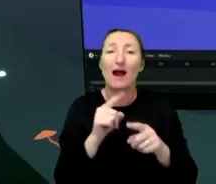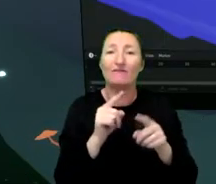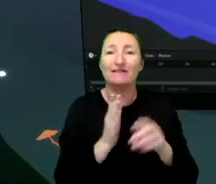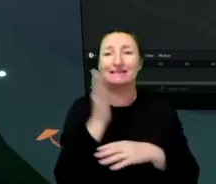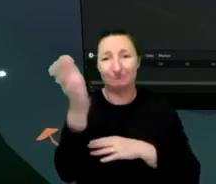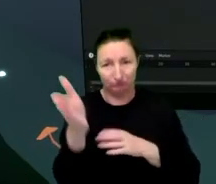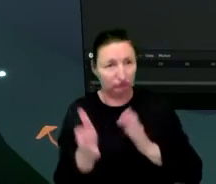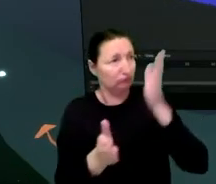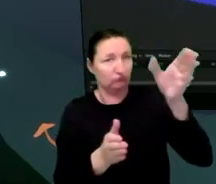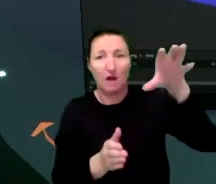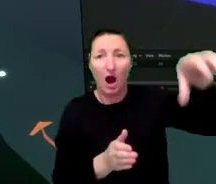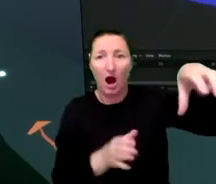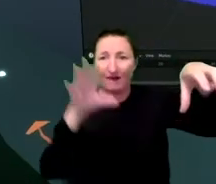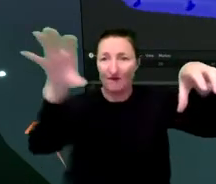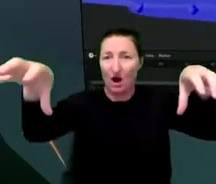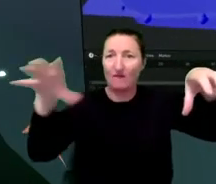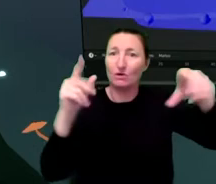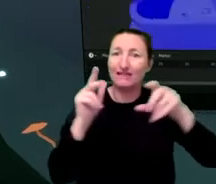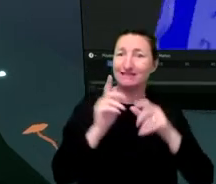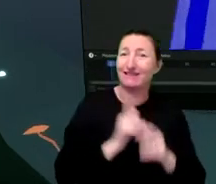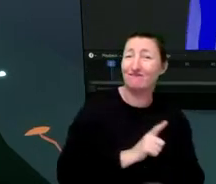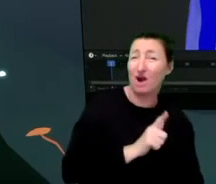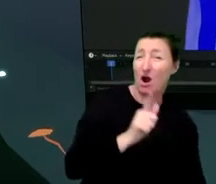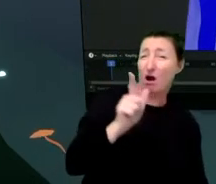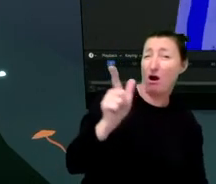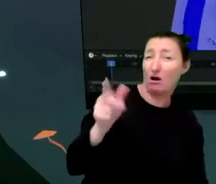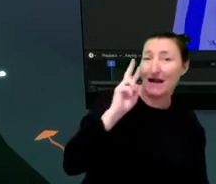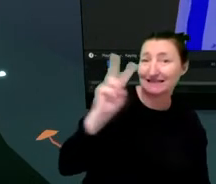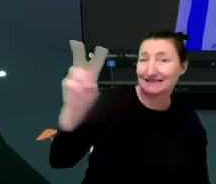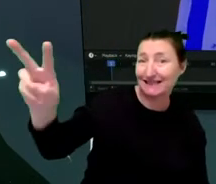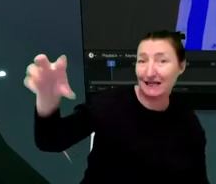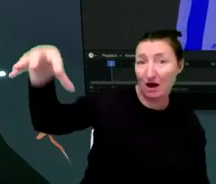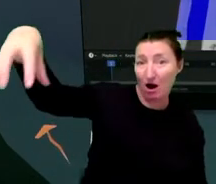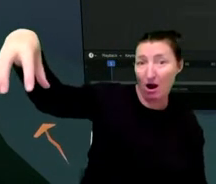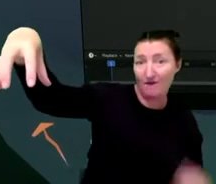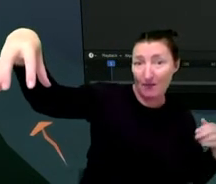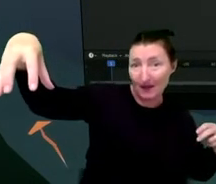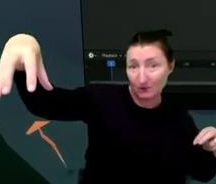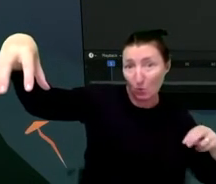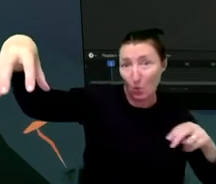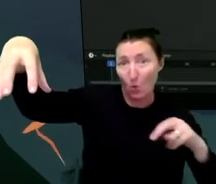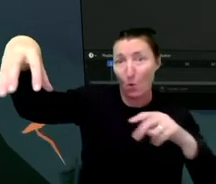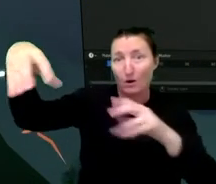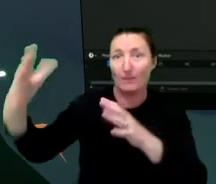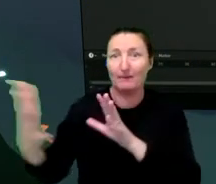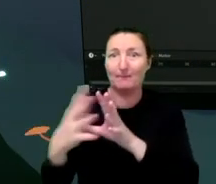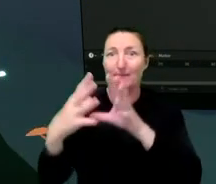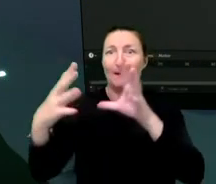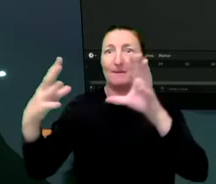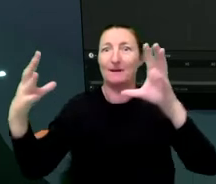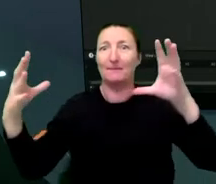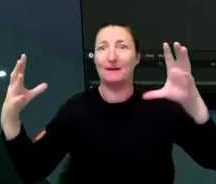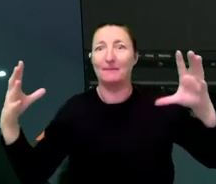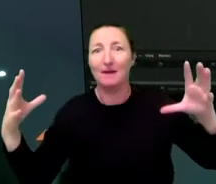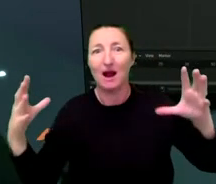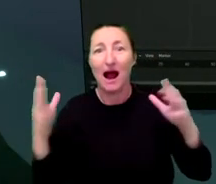and from a distance and have directions that you would want to move in as opposed to just kind of fully randomly exploring. So thinking about,